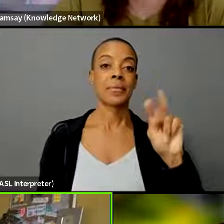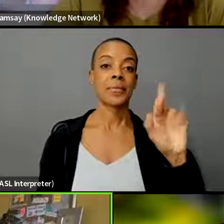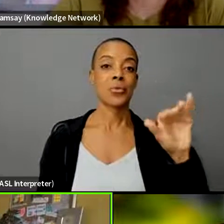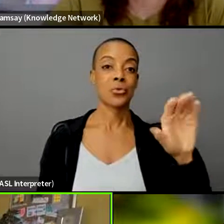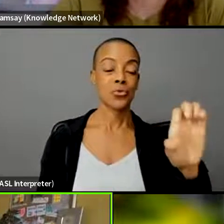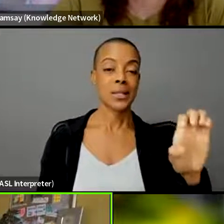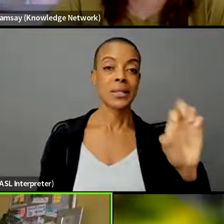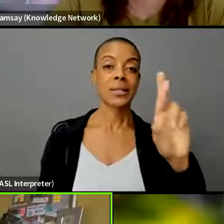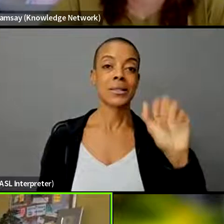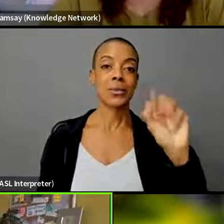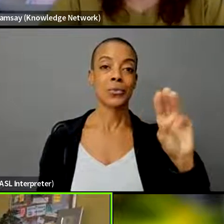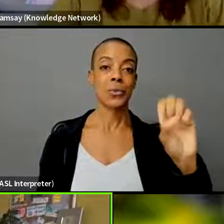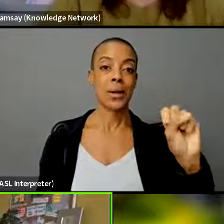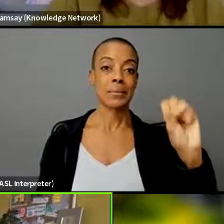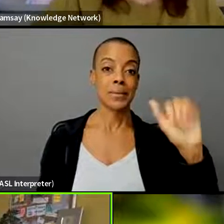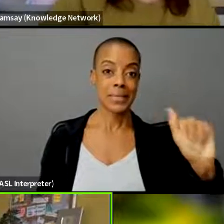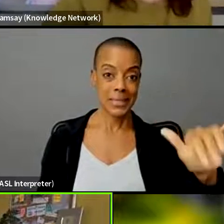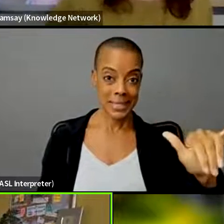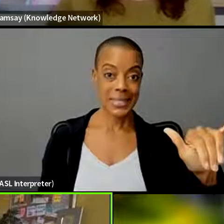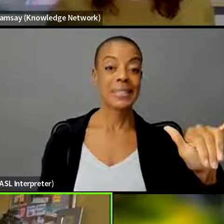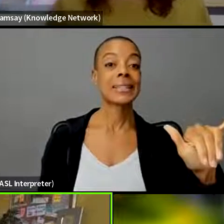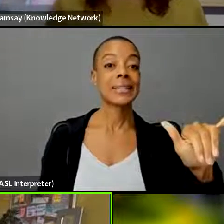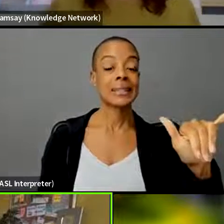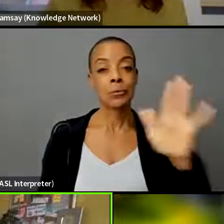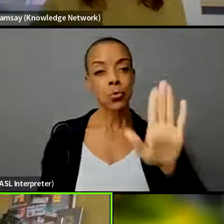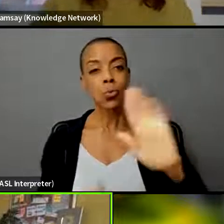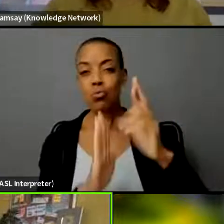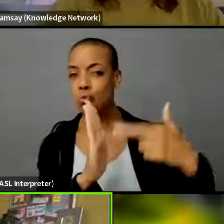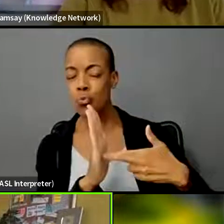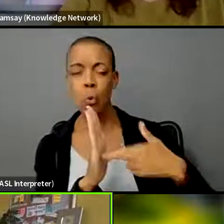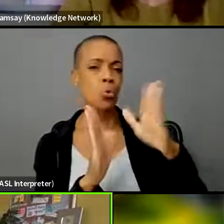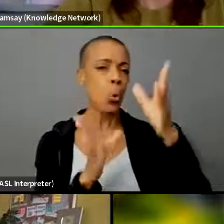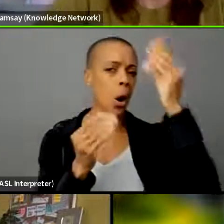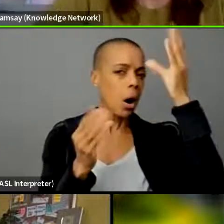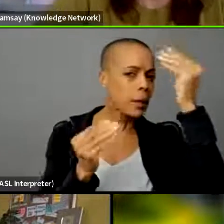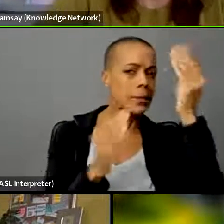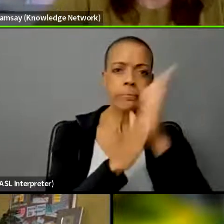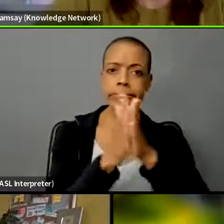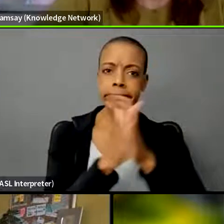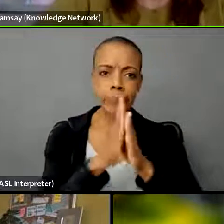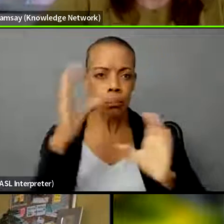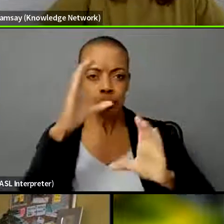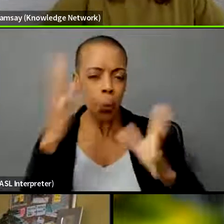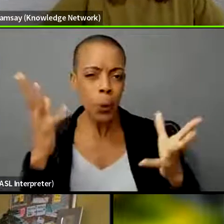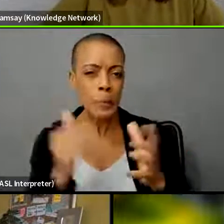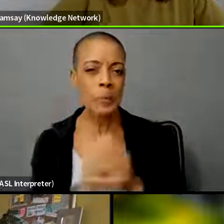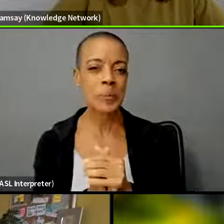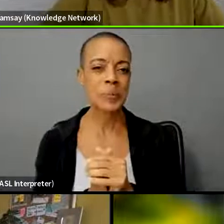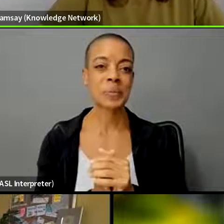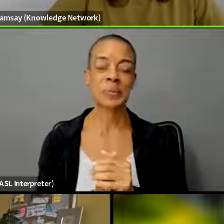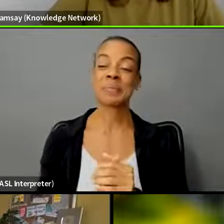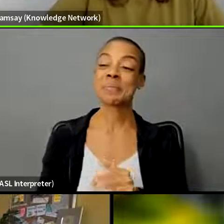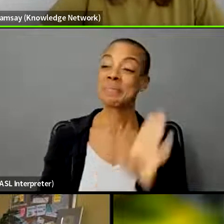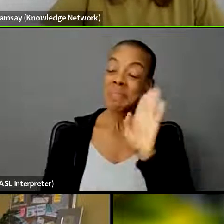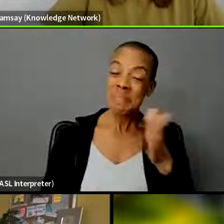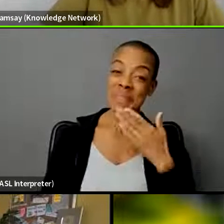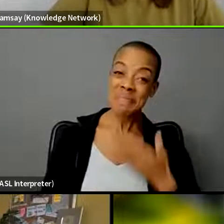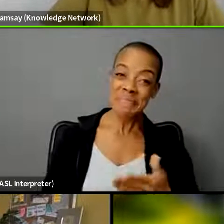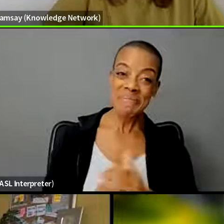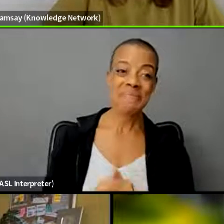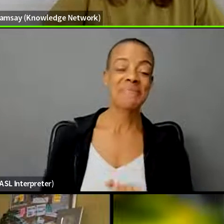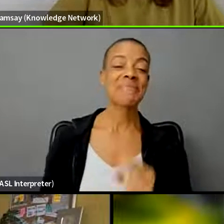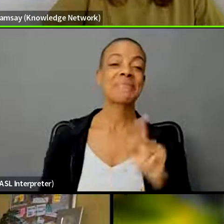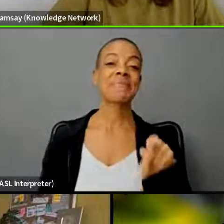screen. So how about, you get into your role and sort of the content your network is looking for. Hi, thank you. So my name